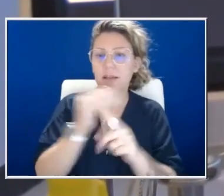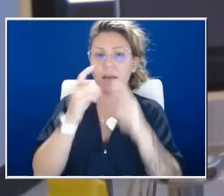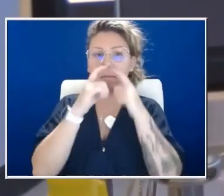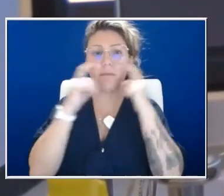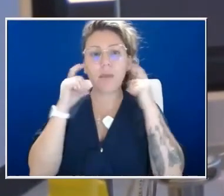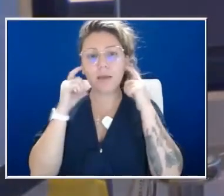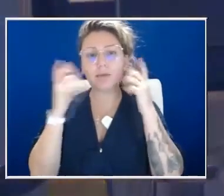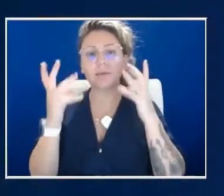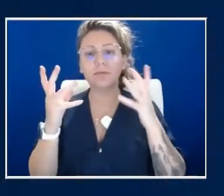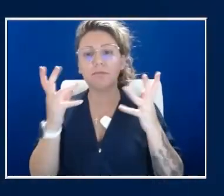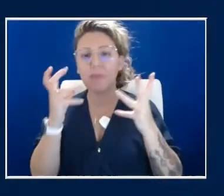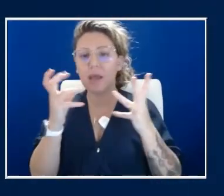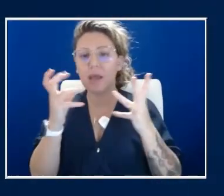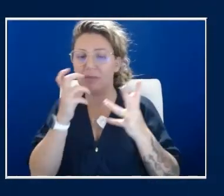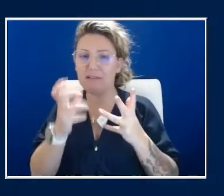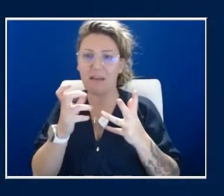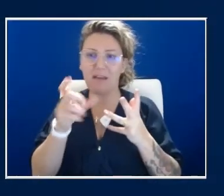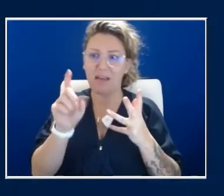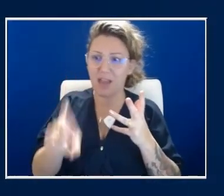at the bedside.